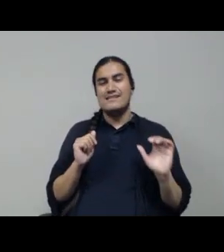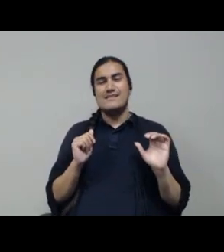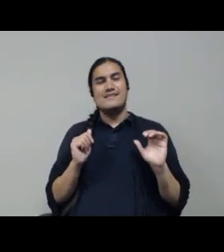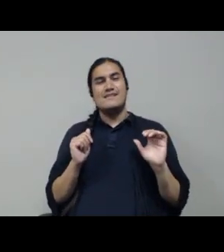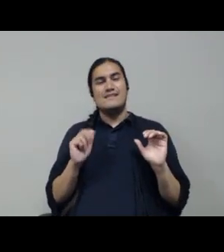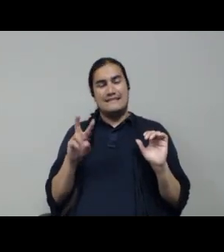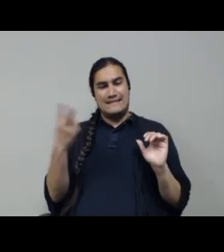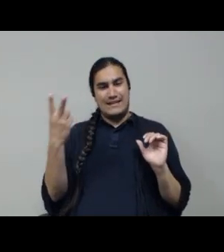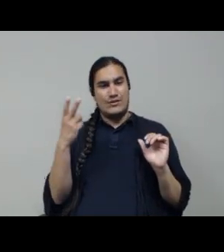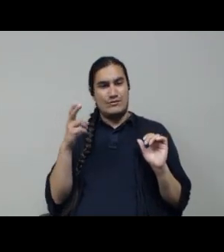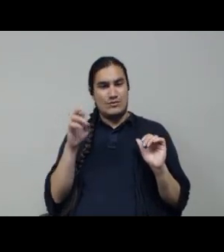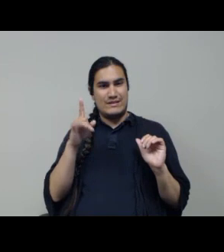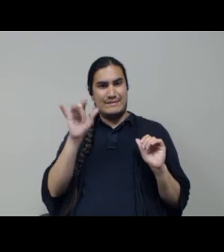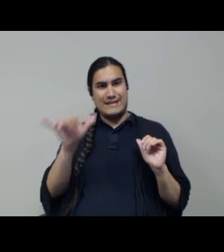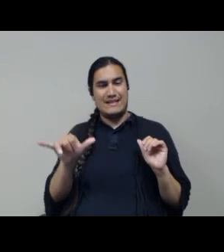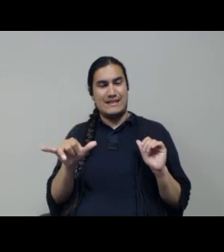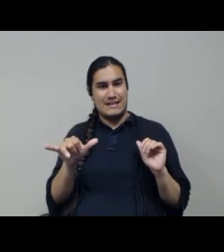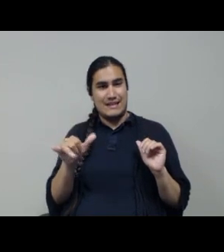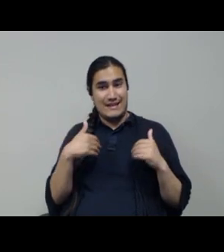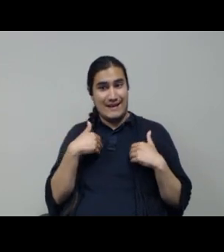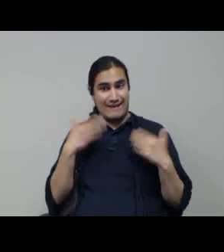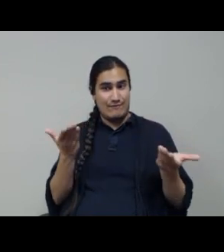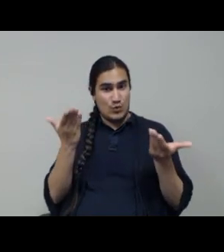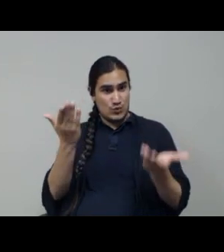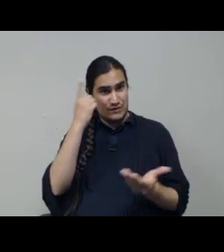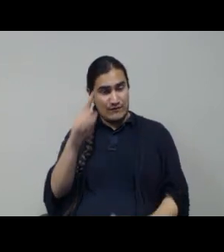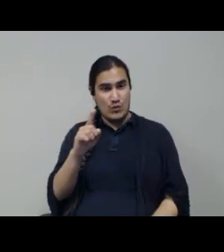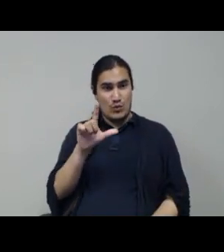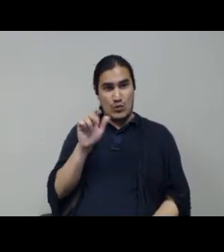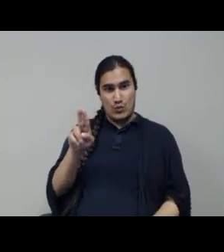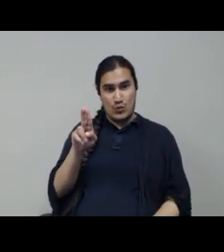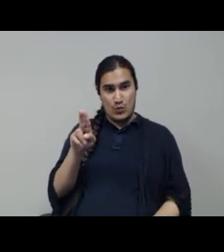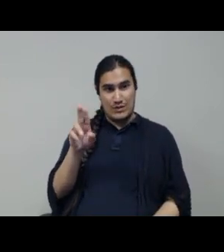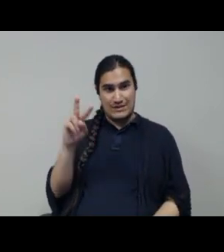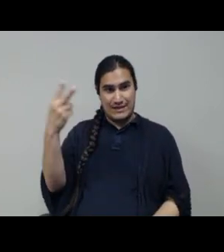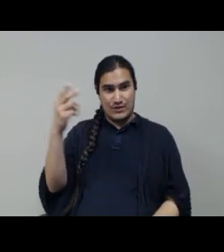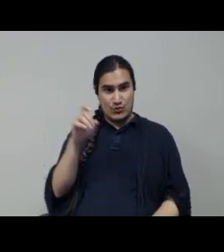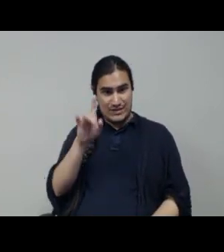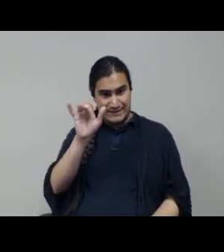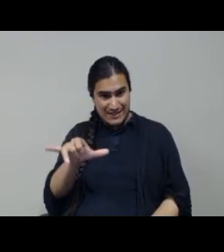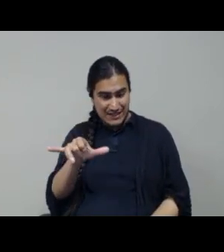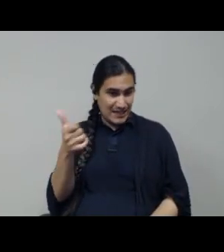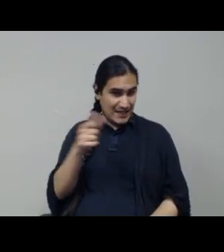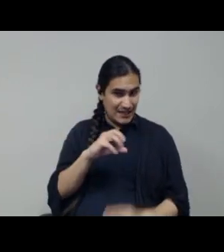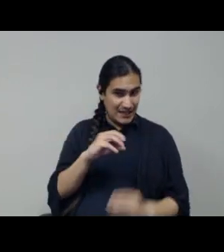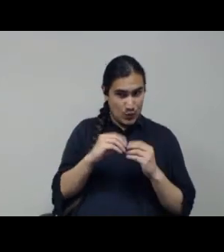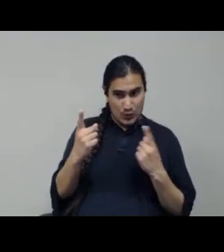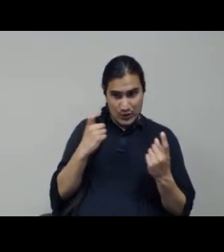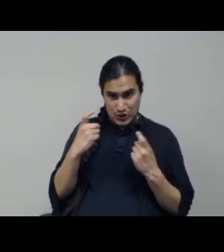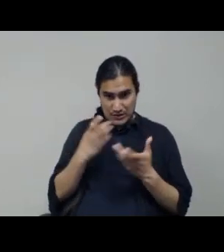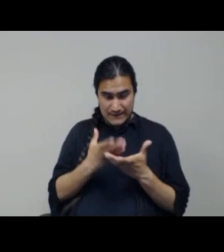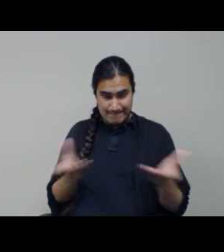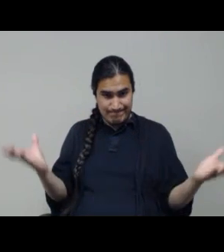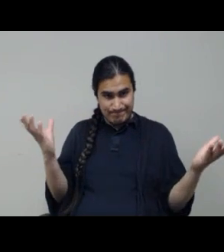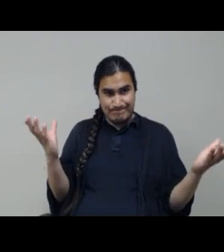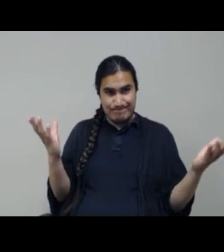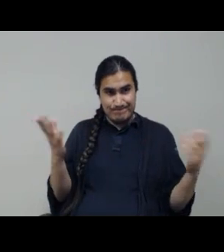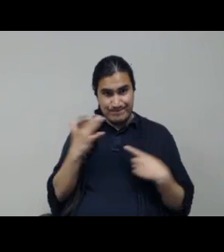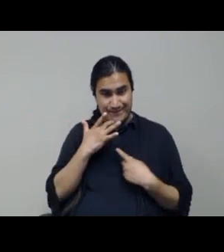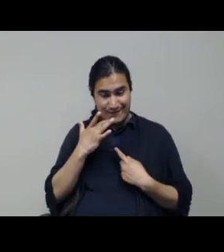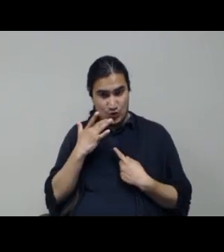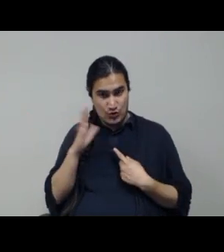Second, Grisby. So we have a motion by Commissioner Liu, second by Commissioner Grisby. Any other questions? All those in favor?